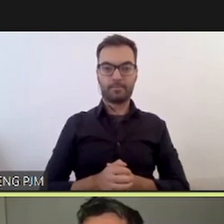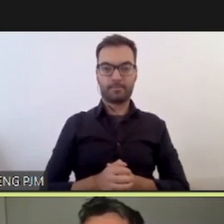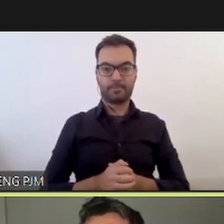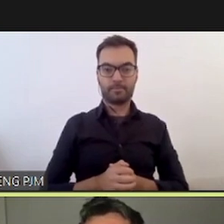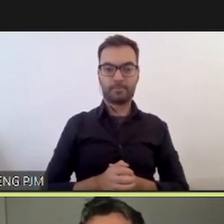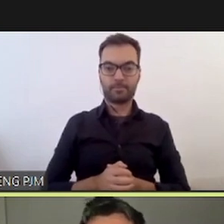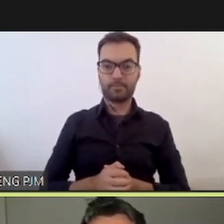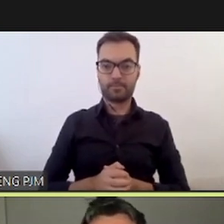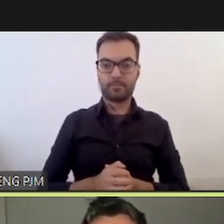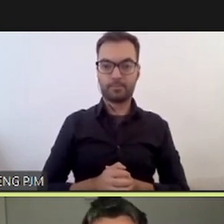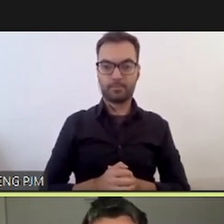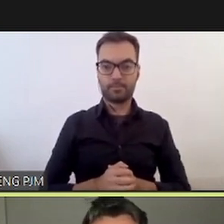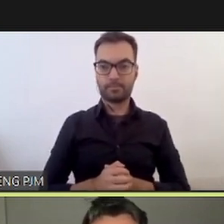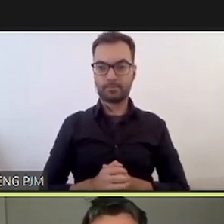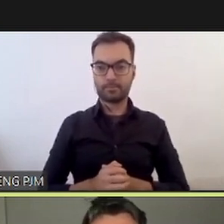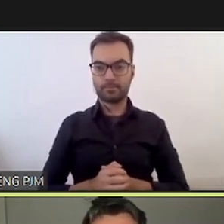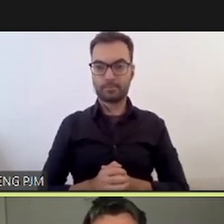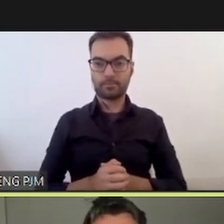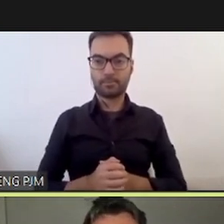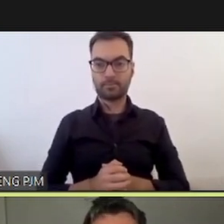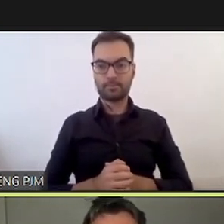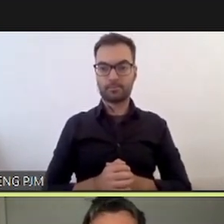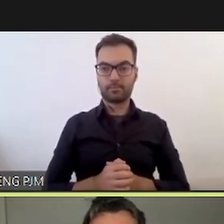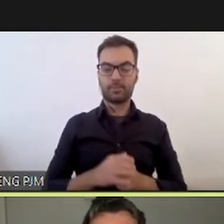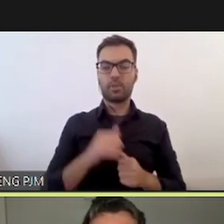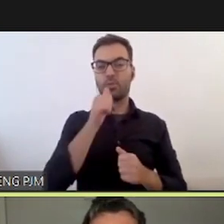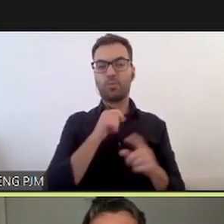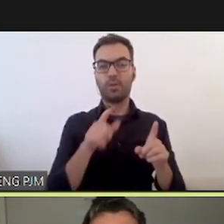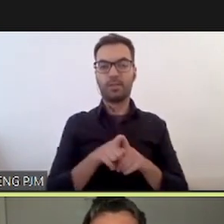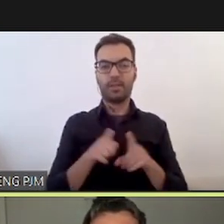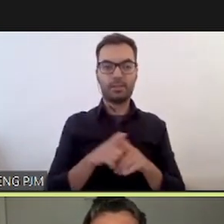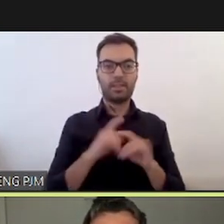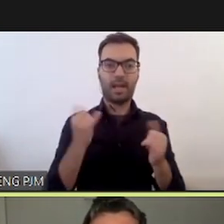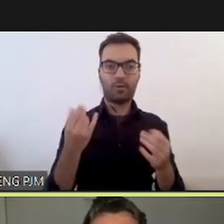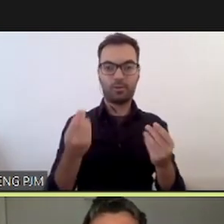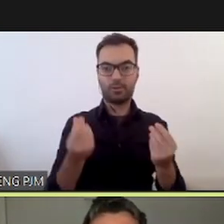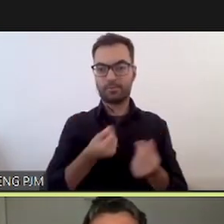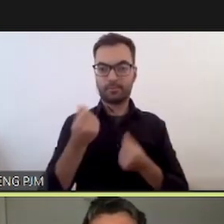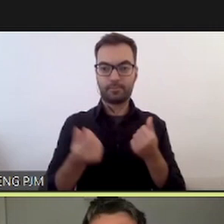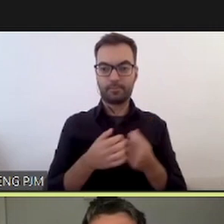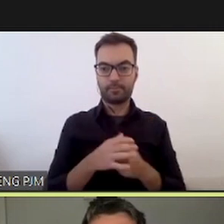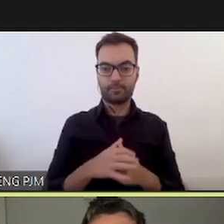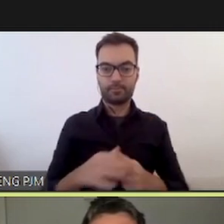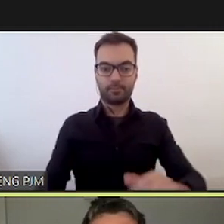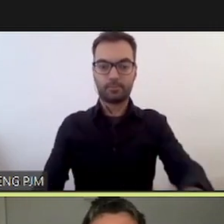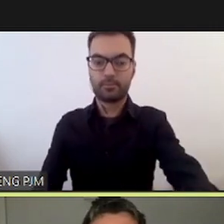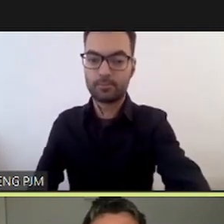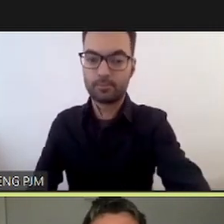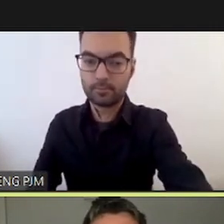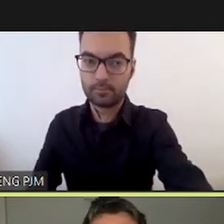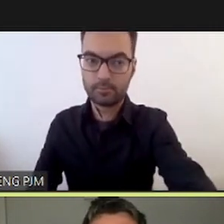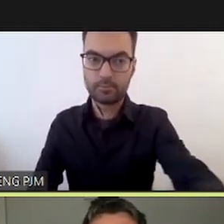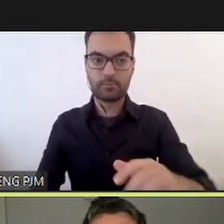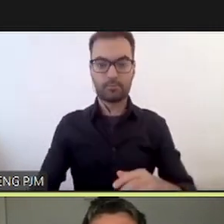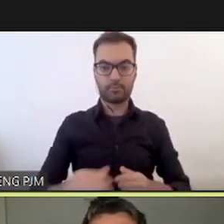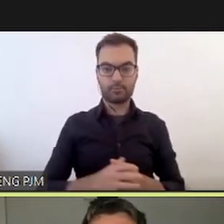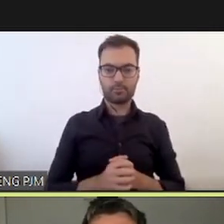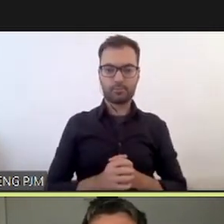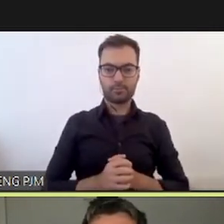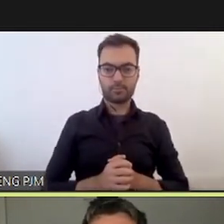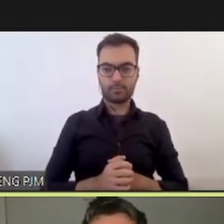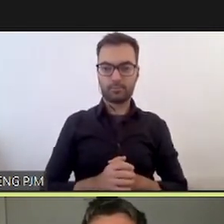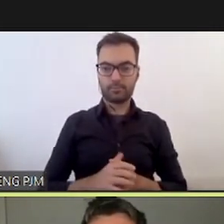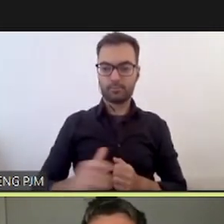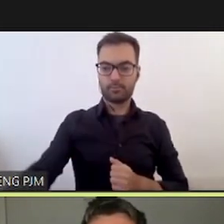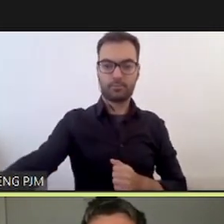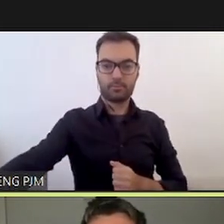And maybe I will try to somehow hide the video so it will not